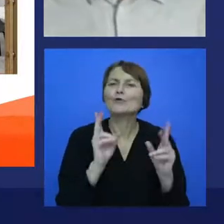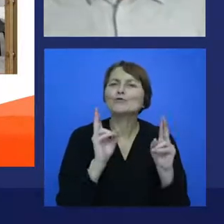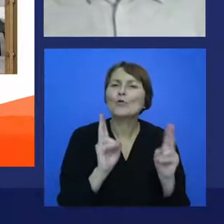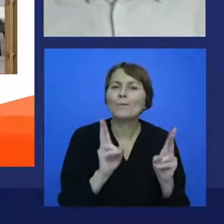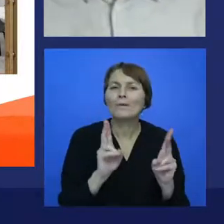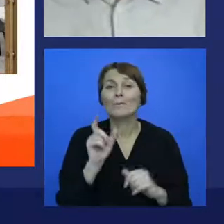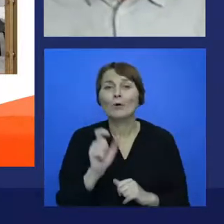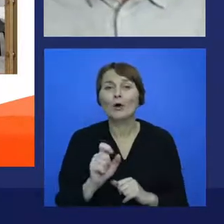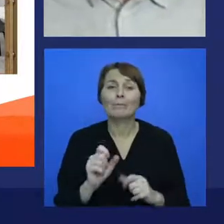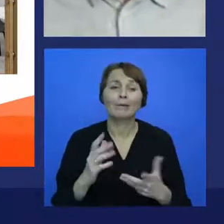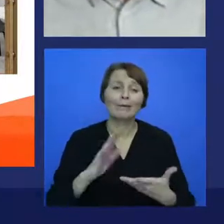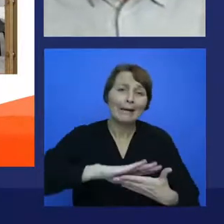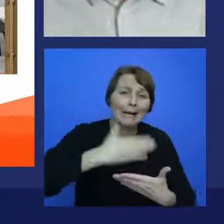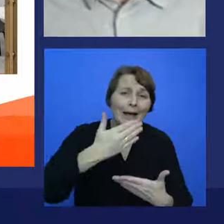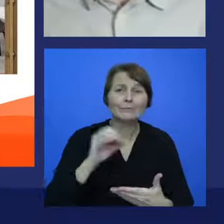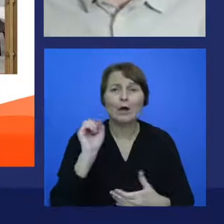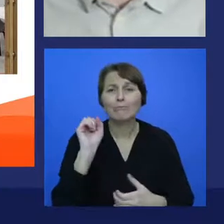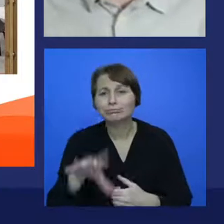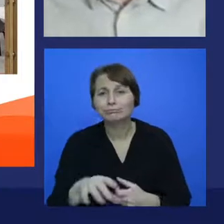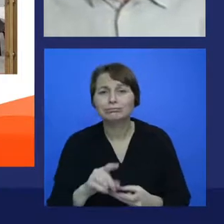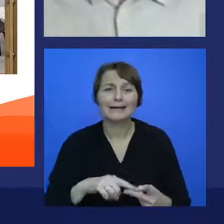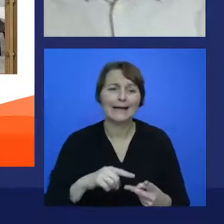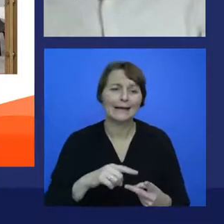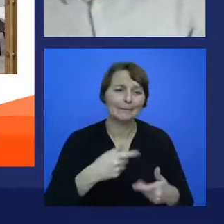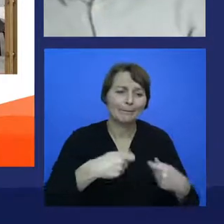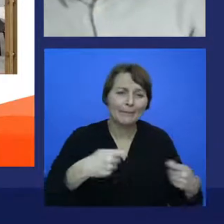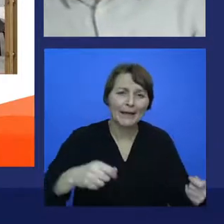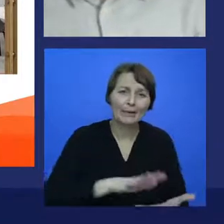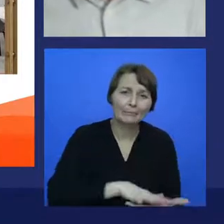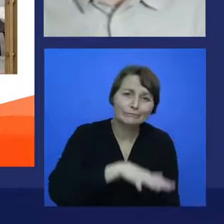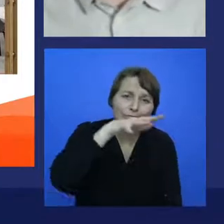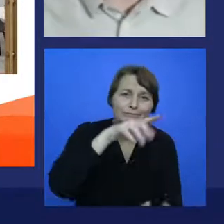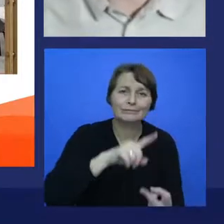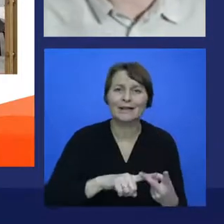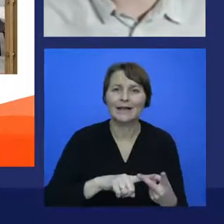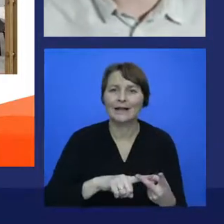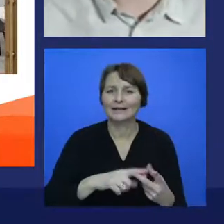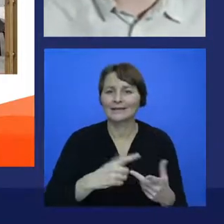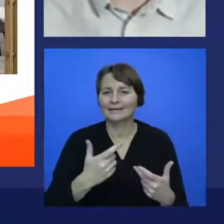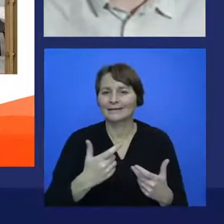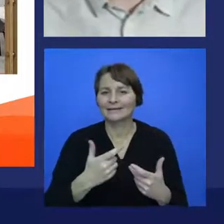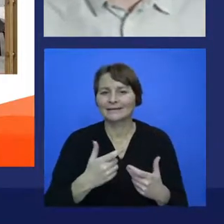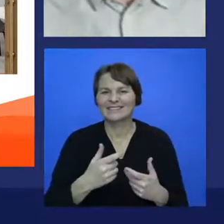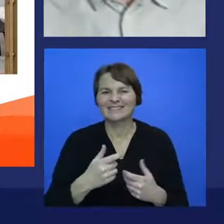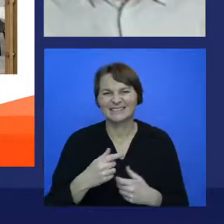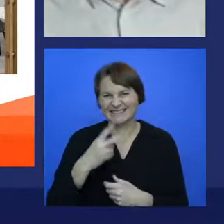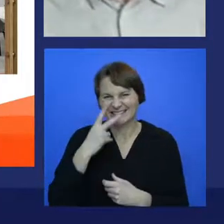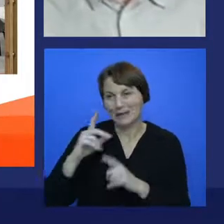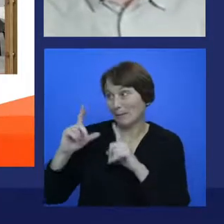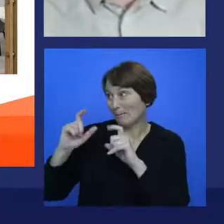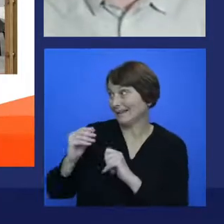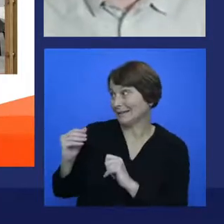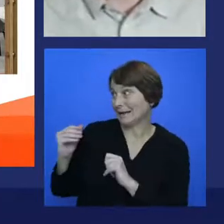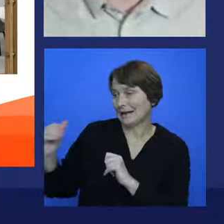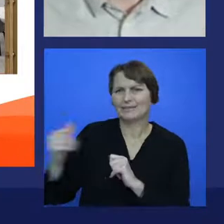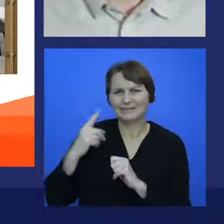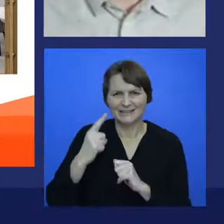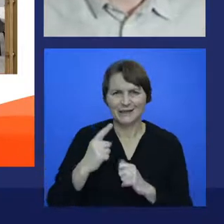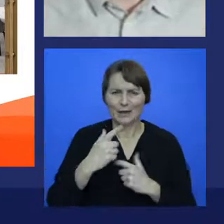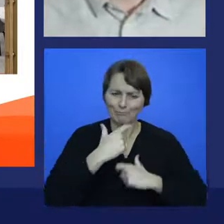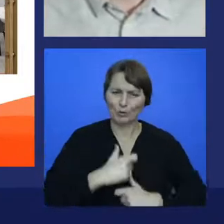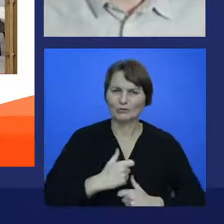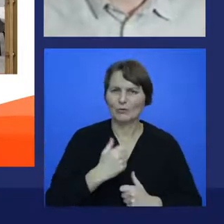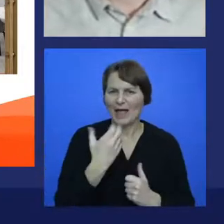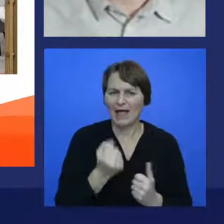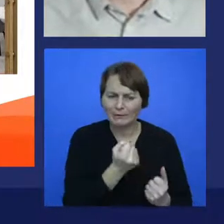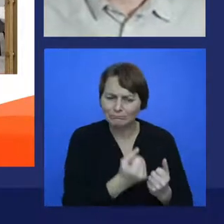laptops, people's, you know, personal effects, as you can see on that image in the left. So what we started doing was actually